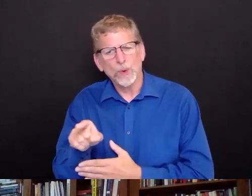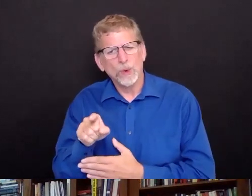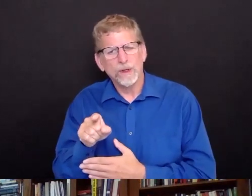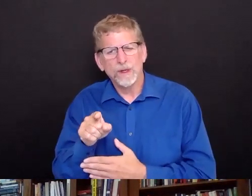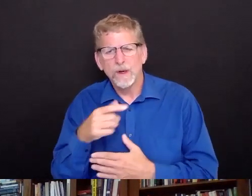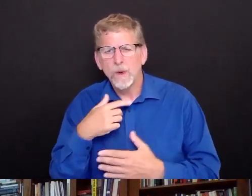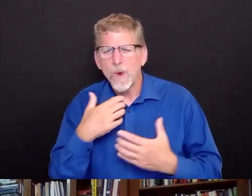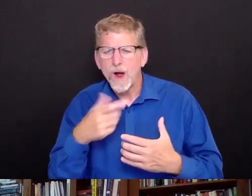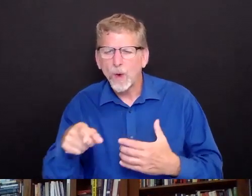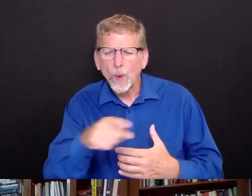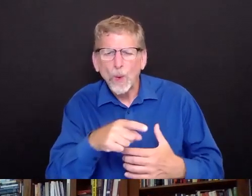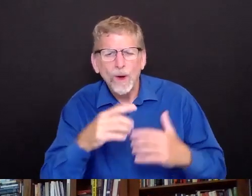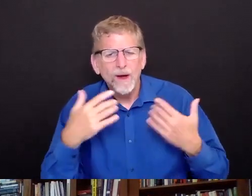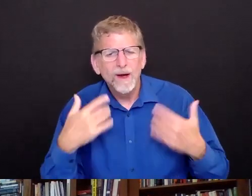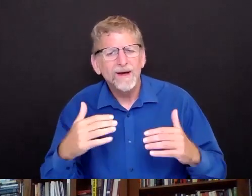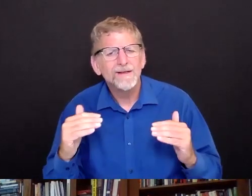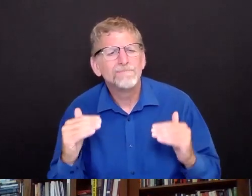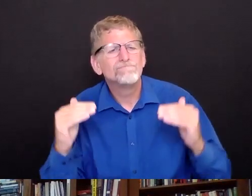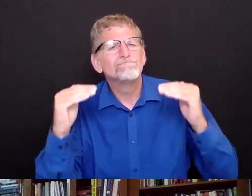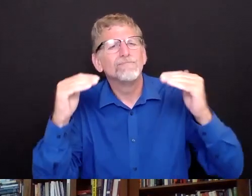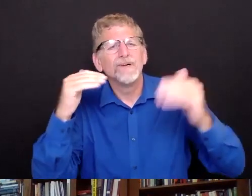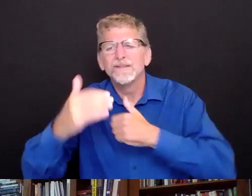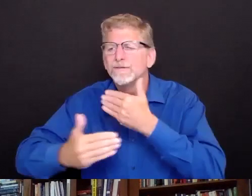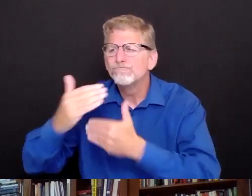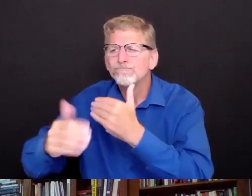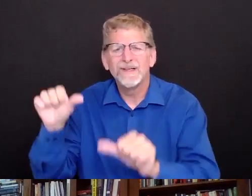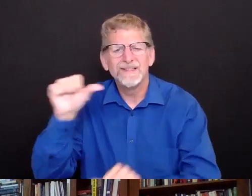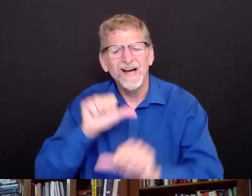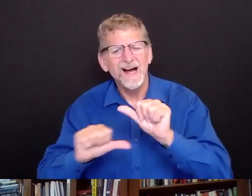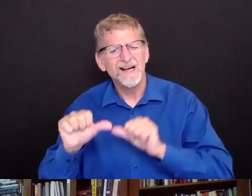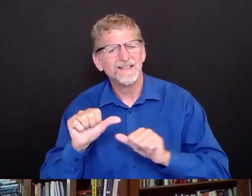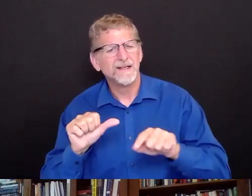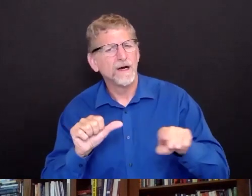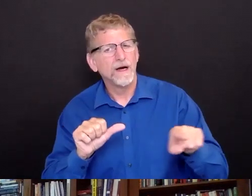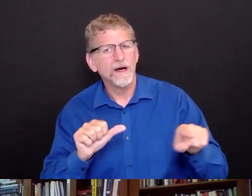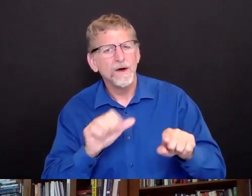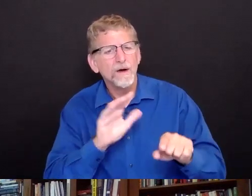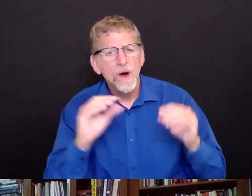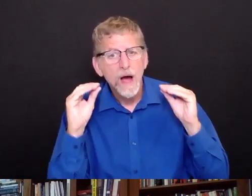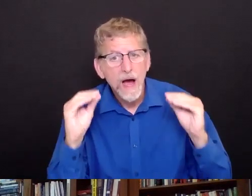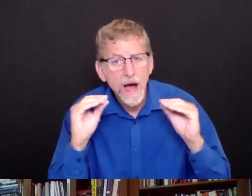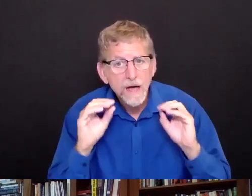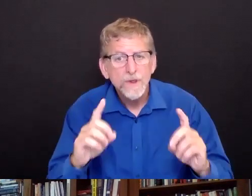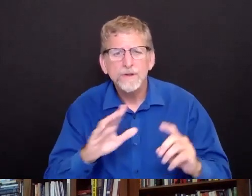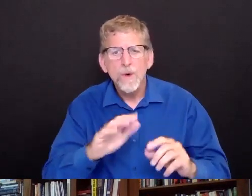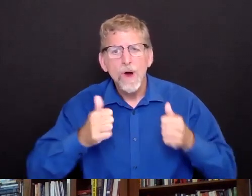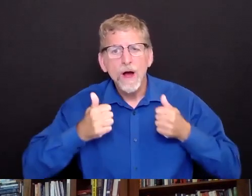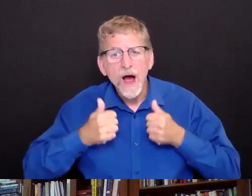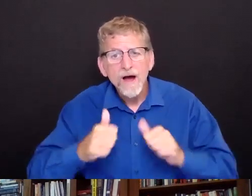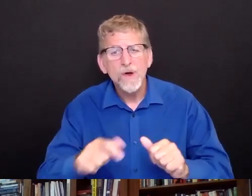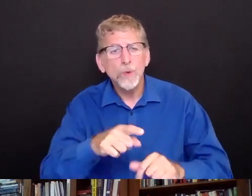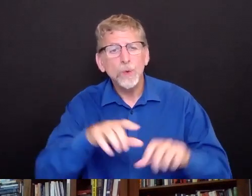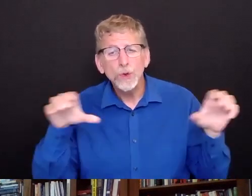to clinical efforts, educational efforts, all the things that postdocs do couldn't happen without this